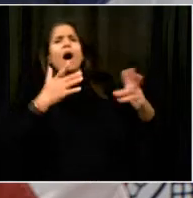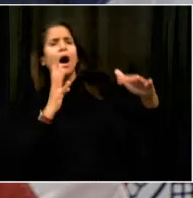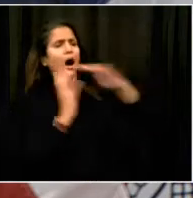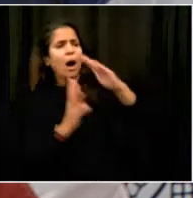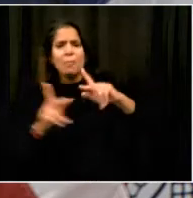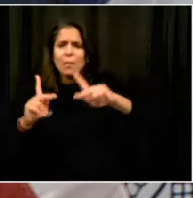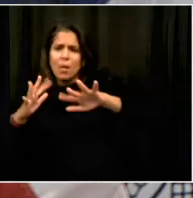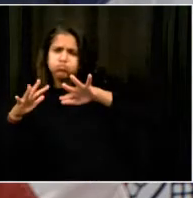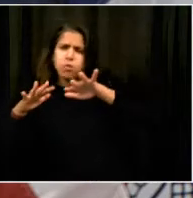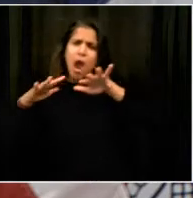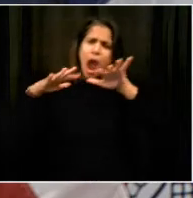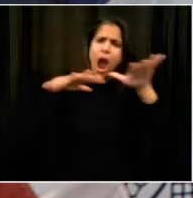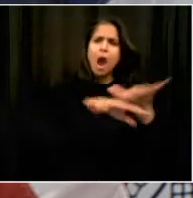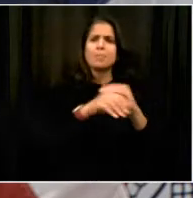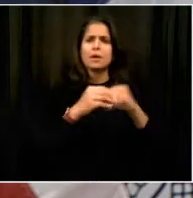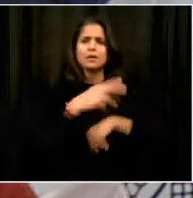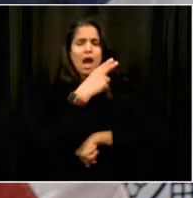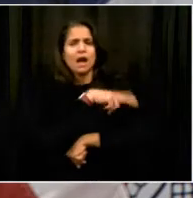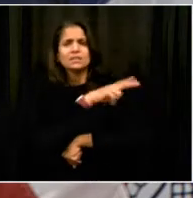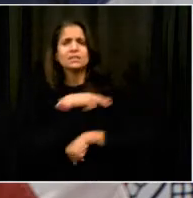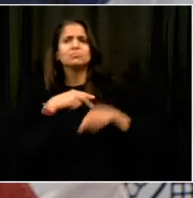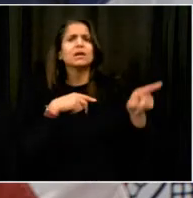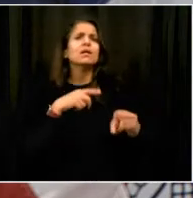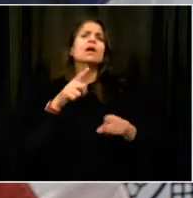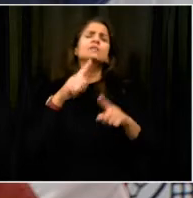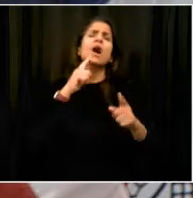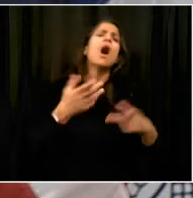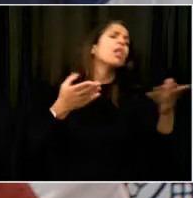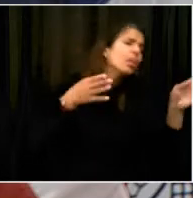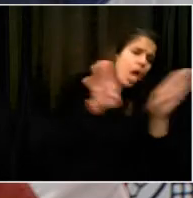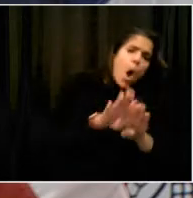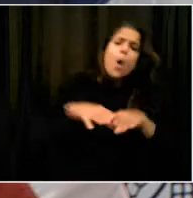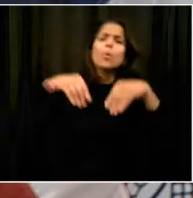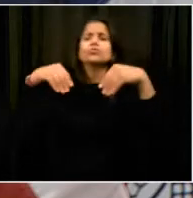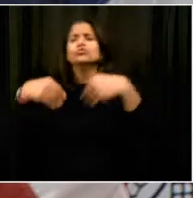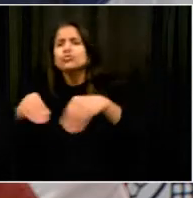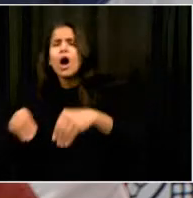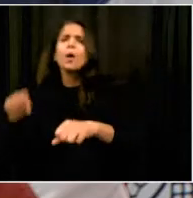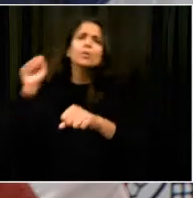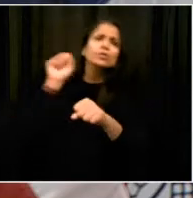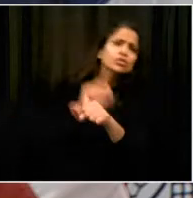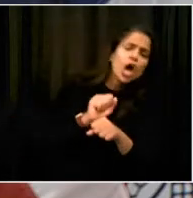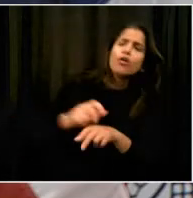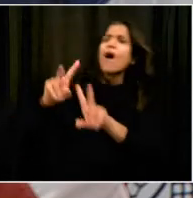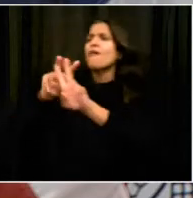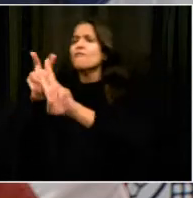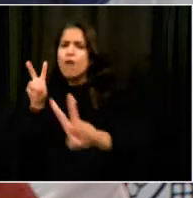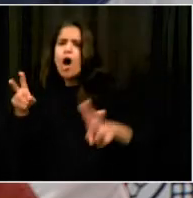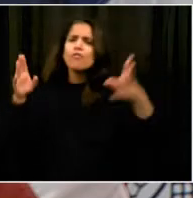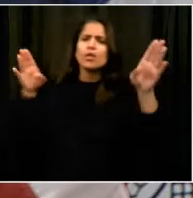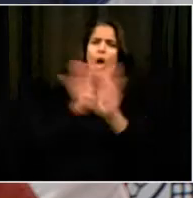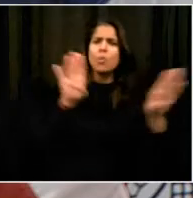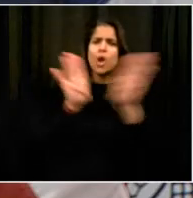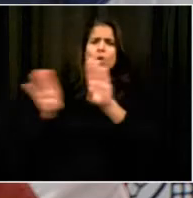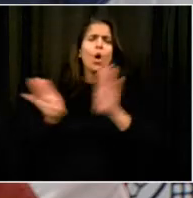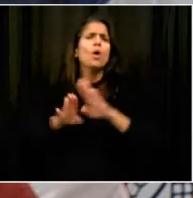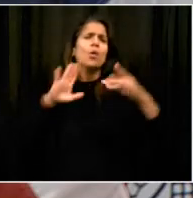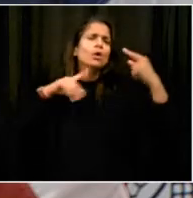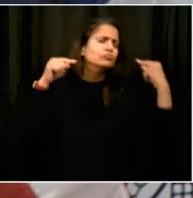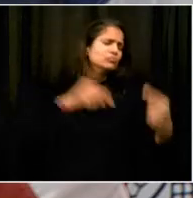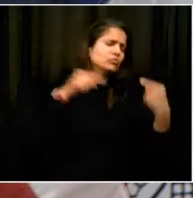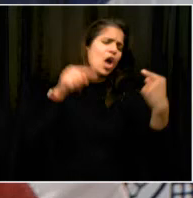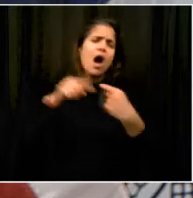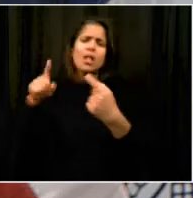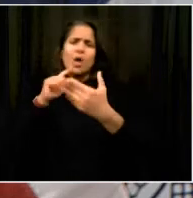not having its normal moorings, all at once, a social justice crisis. I mean, come on, this is not like anything we've seen in our history,